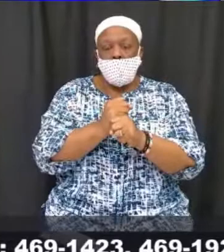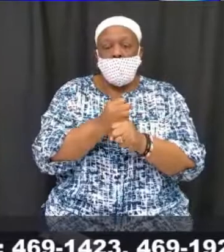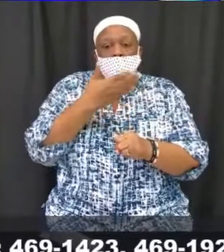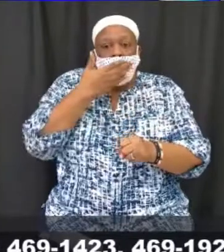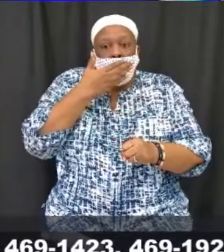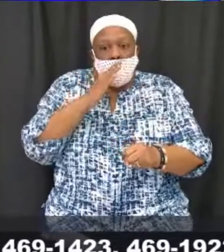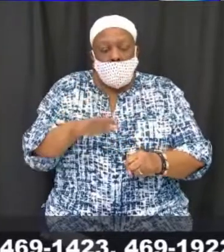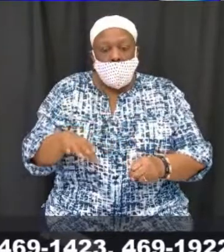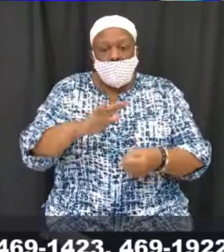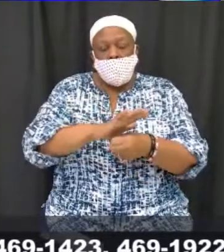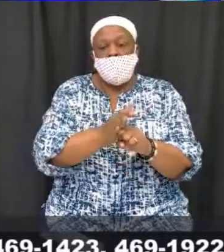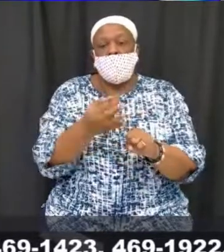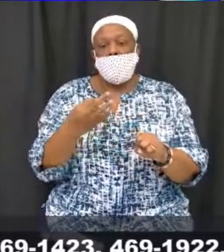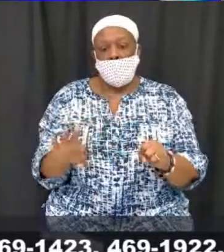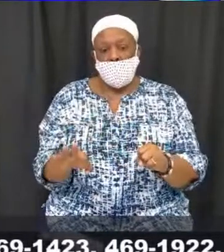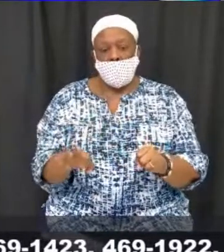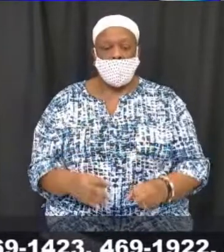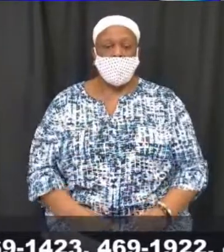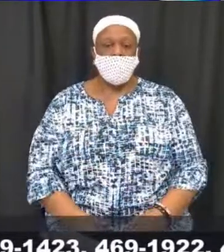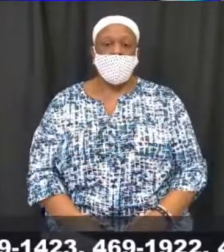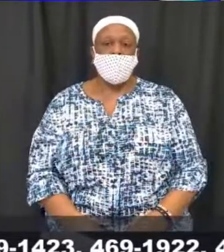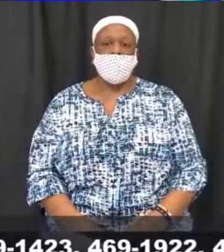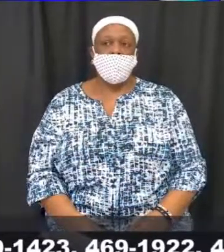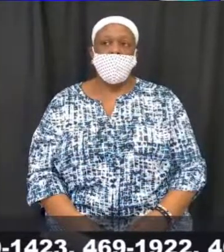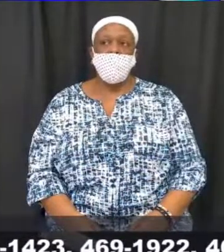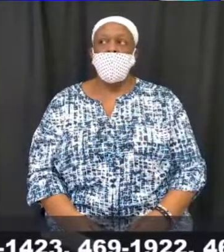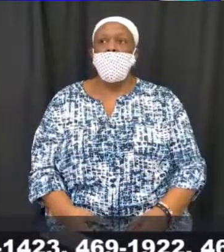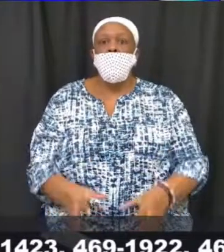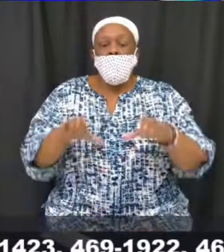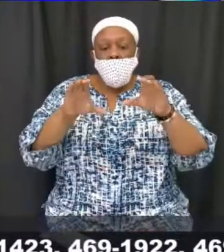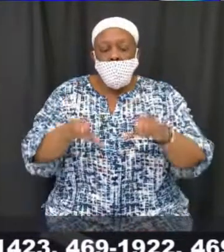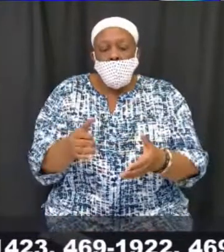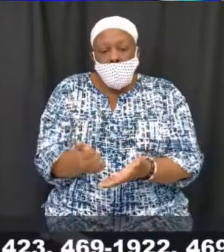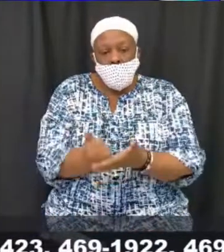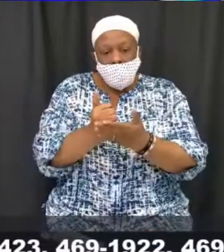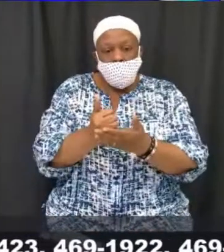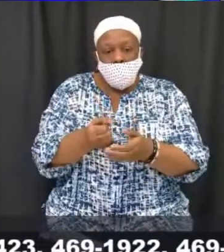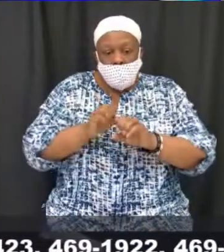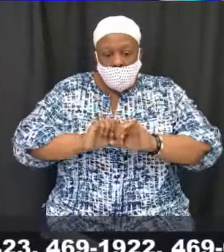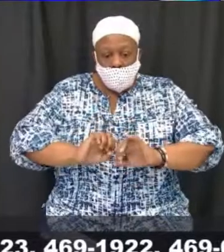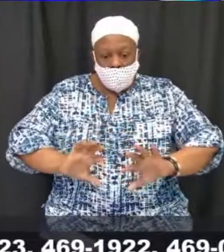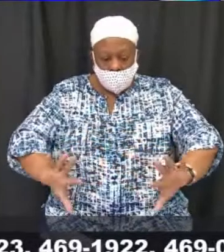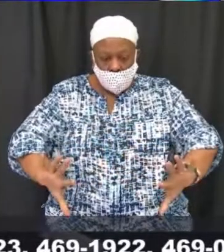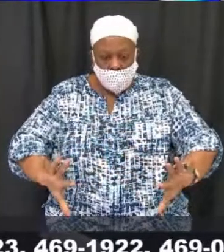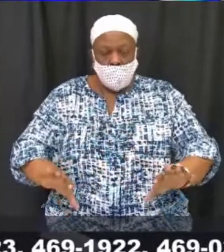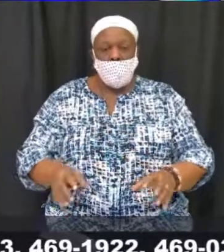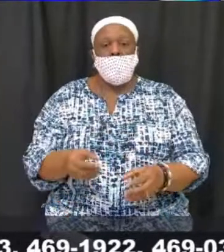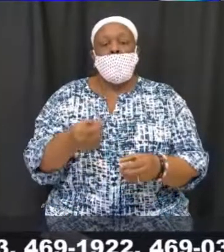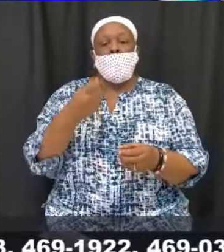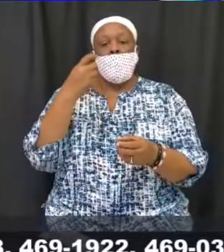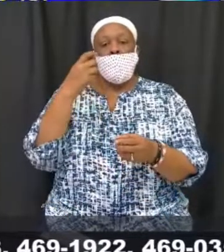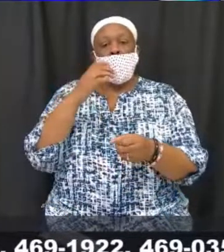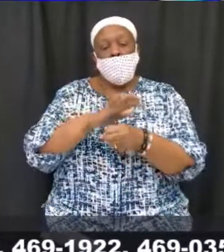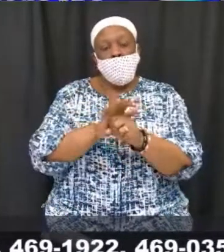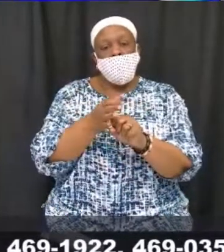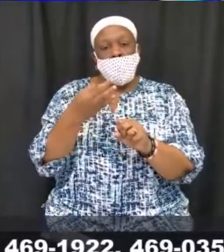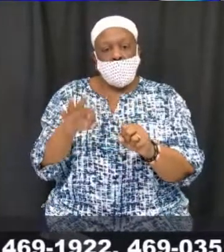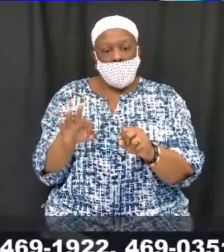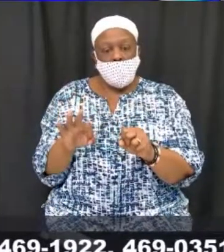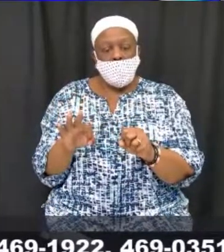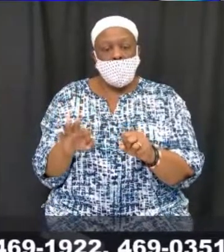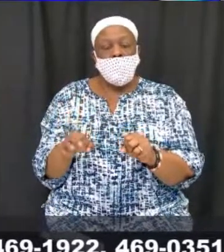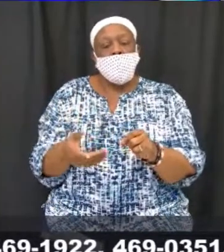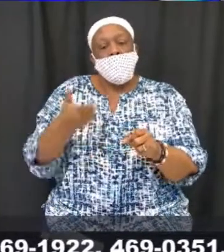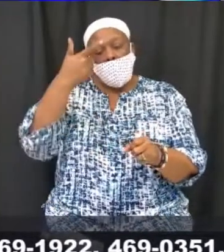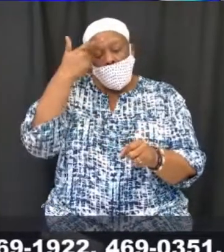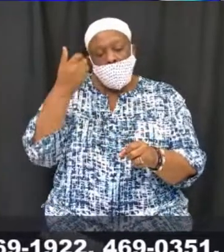decrease the spread of COVID-19, as the science is now showing that you have a 63 to 83% risk reduction